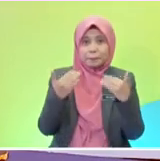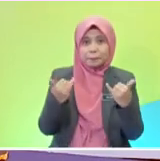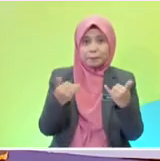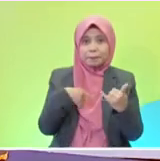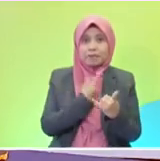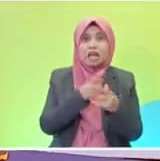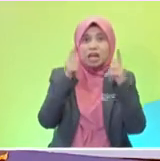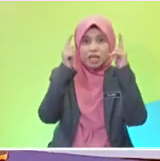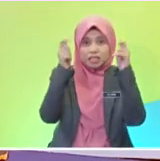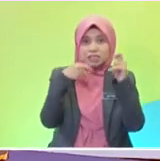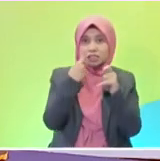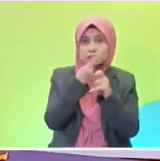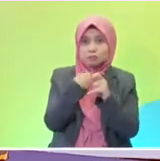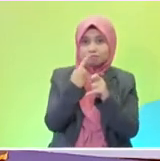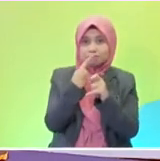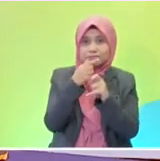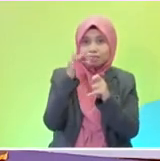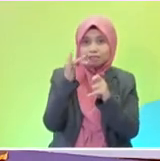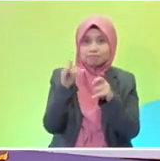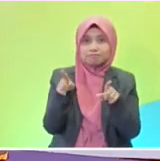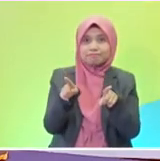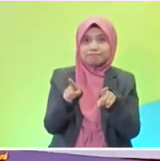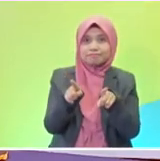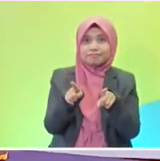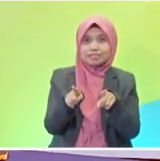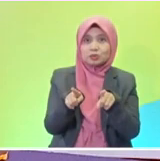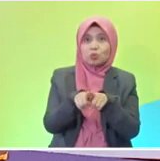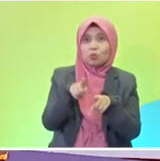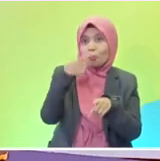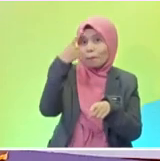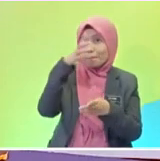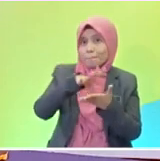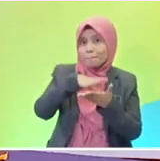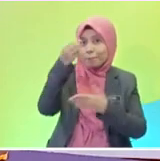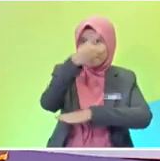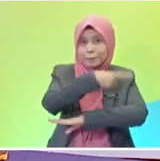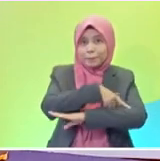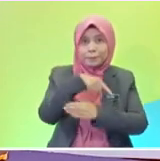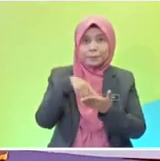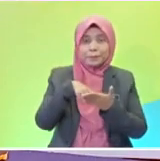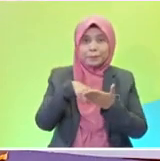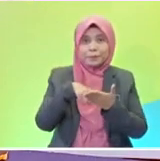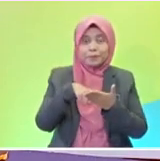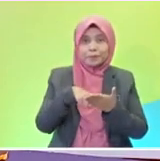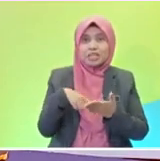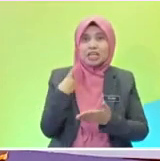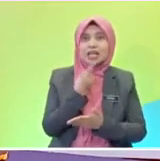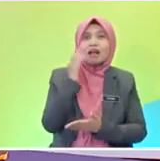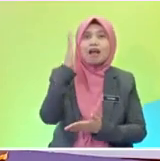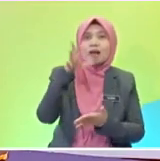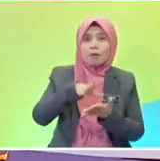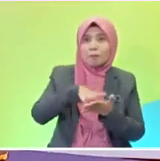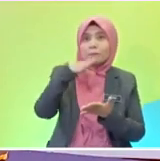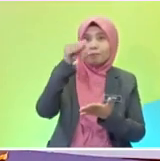our teacher who is very synonymous with our topic for today because we are learning about guess what? But before that,